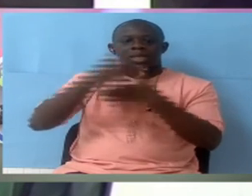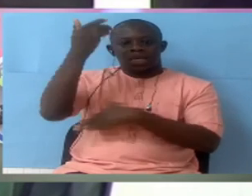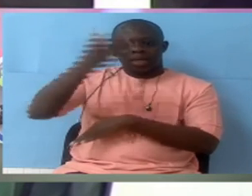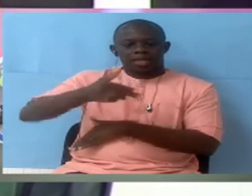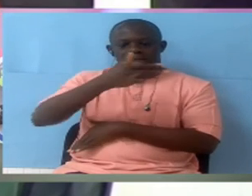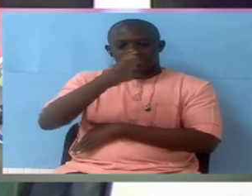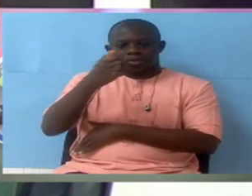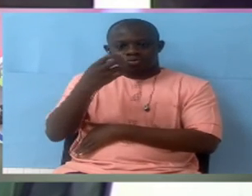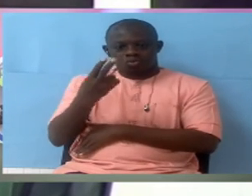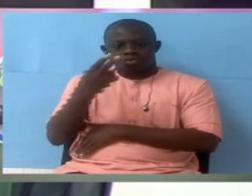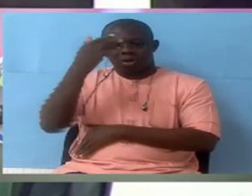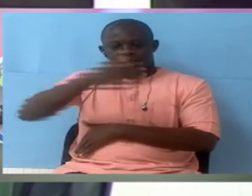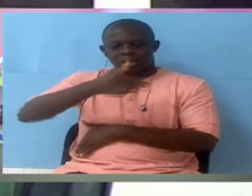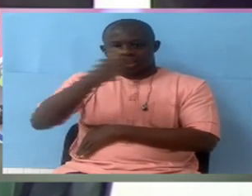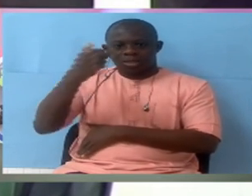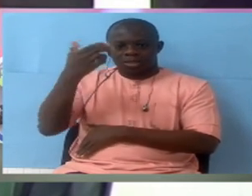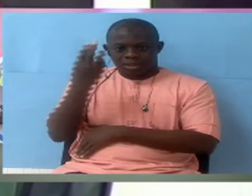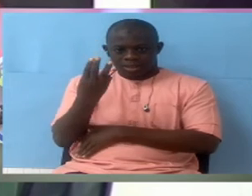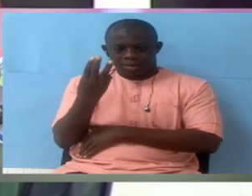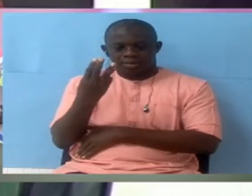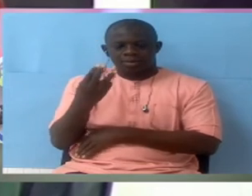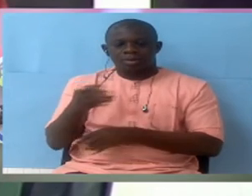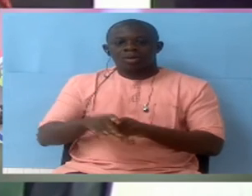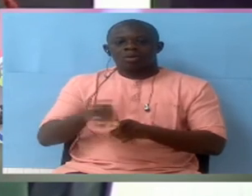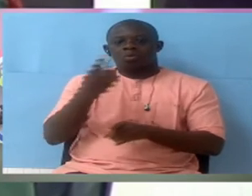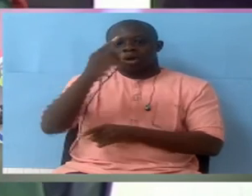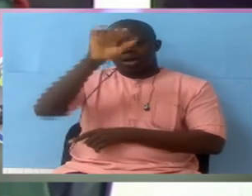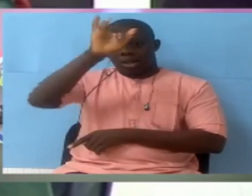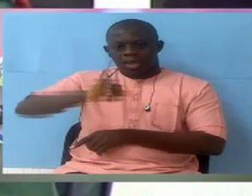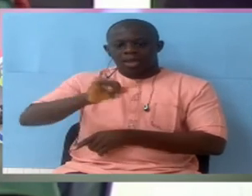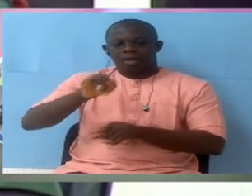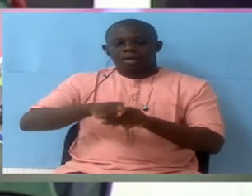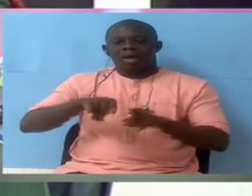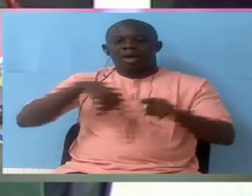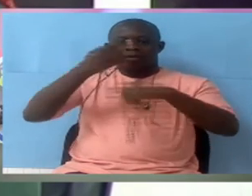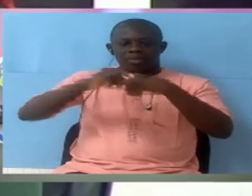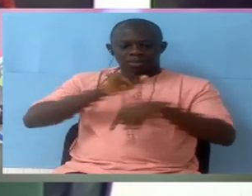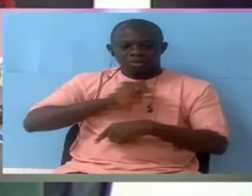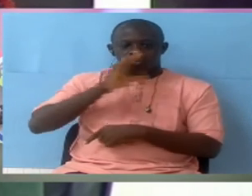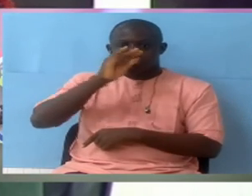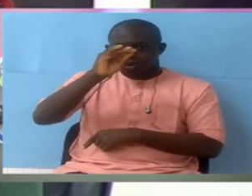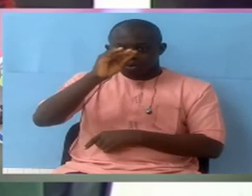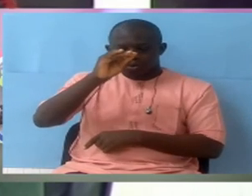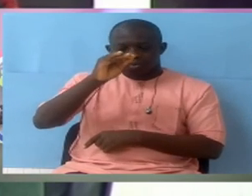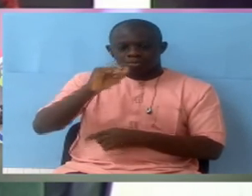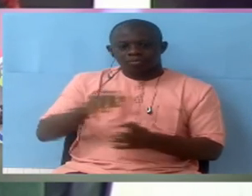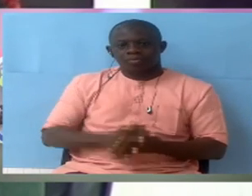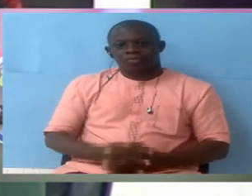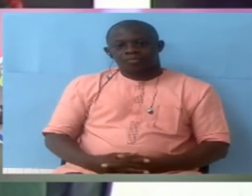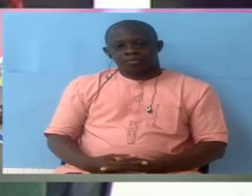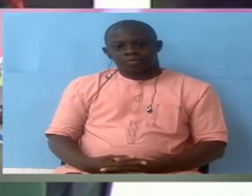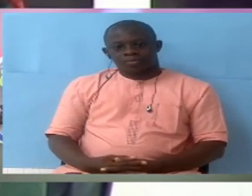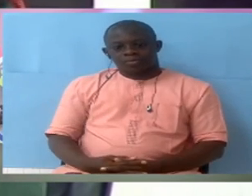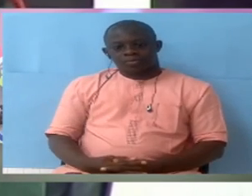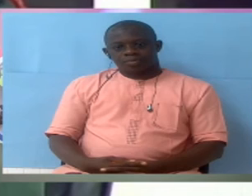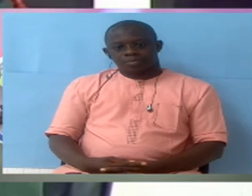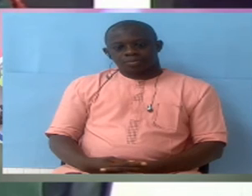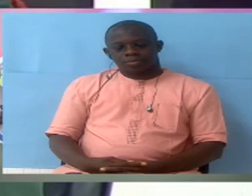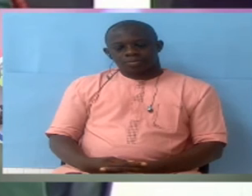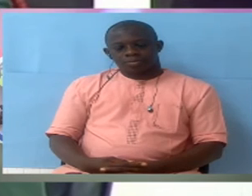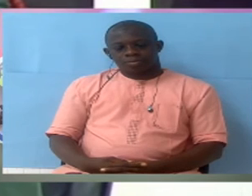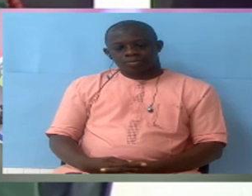mom 1992-93. For 1 year, immediately he spoke. Te jangane ndiri at motax bam